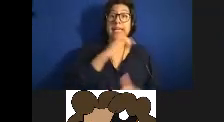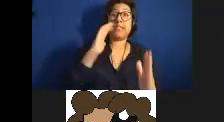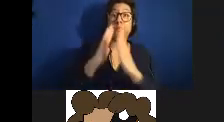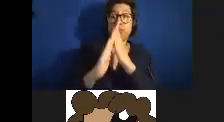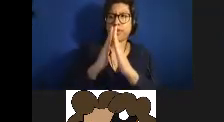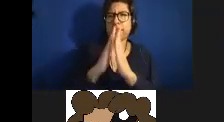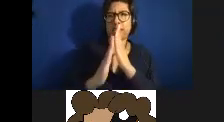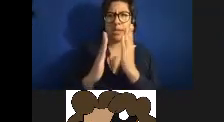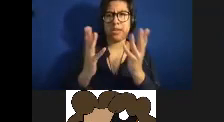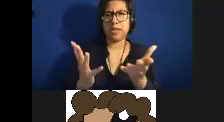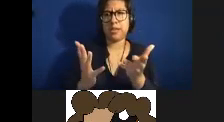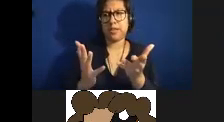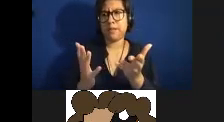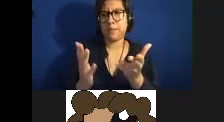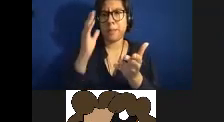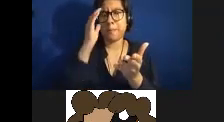even government